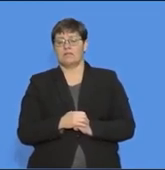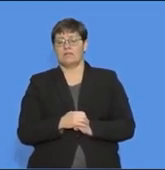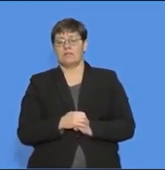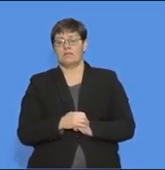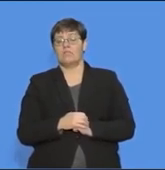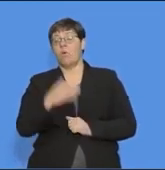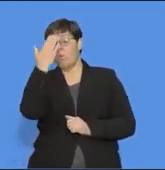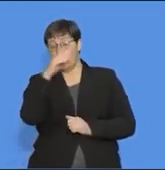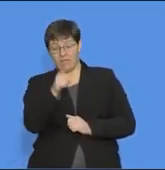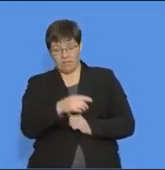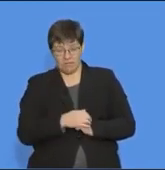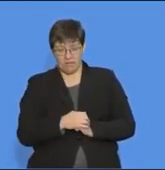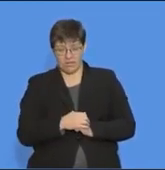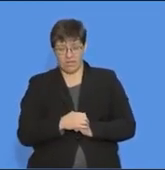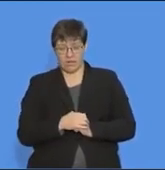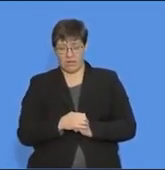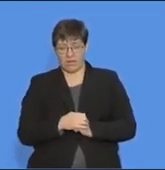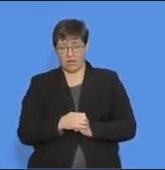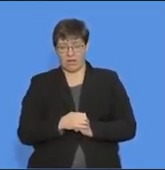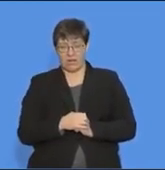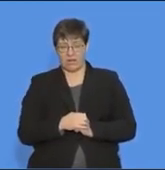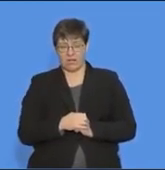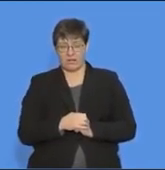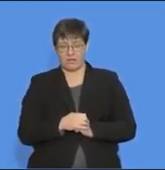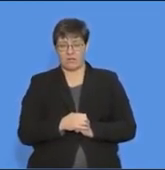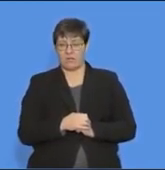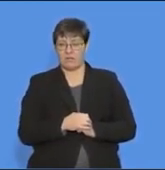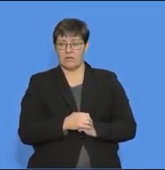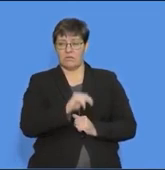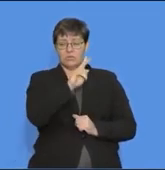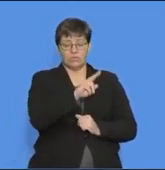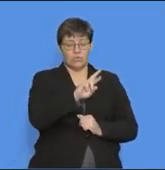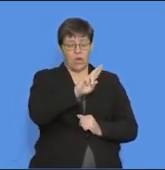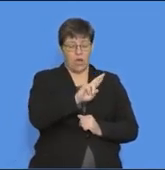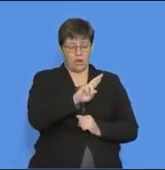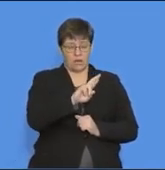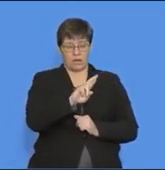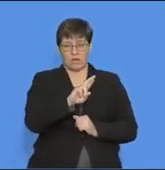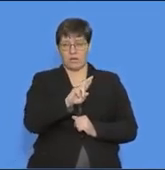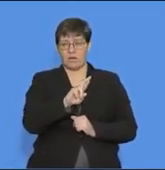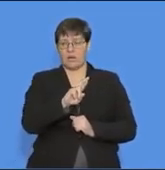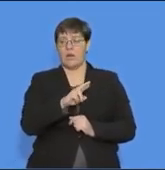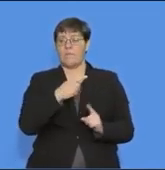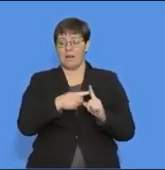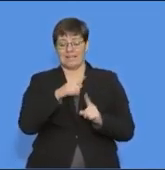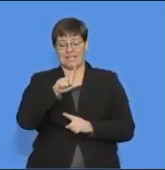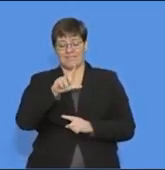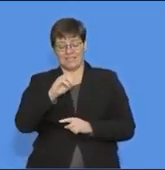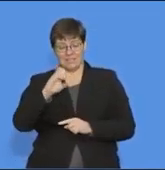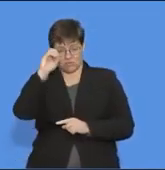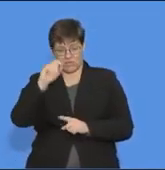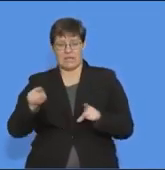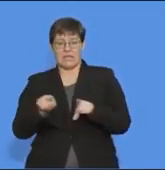say, we know that 2R2 plus 70 degrees must be equal